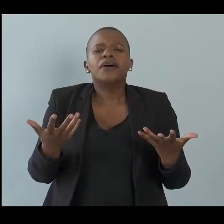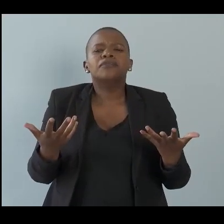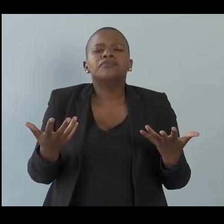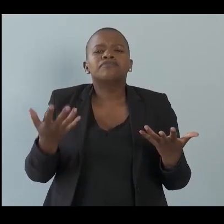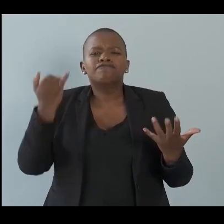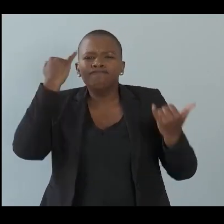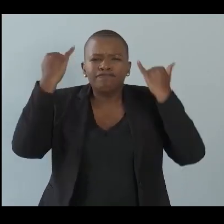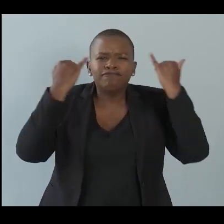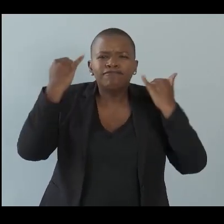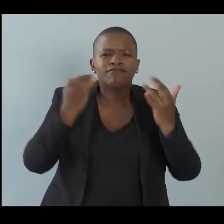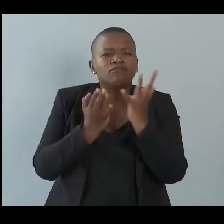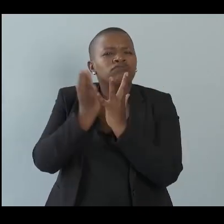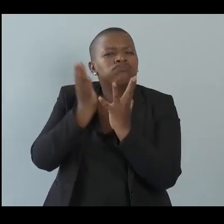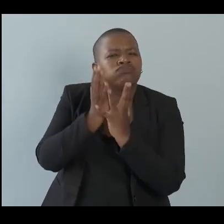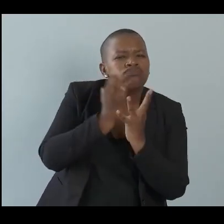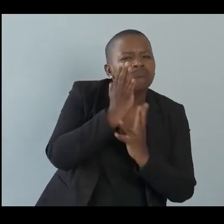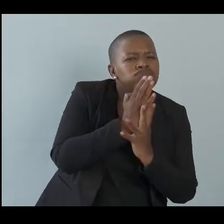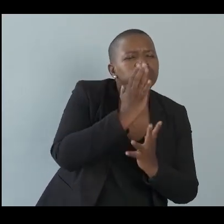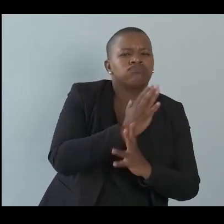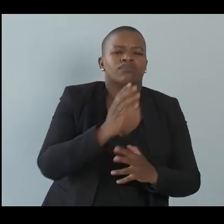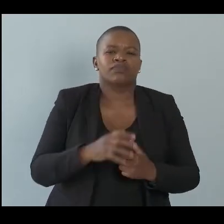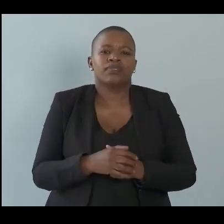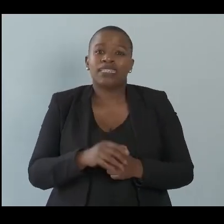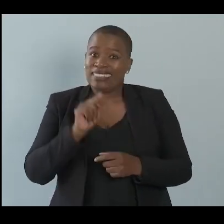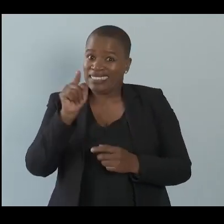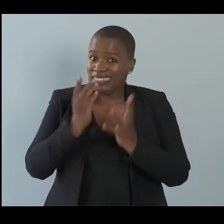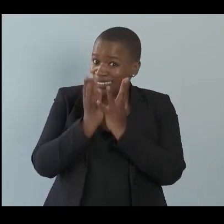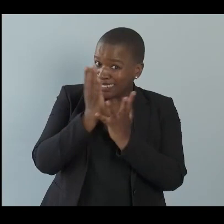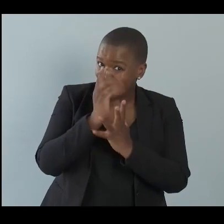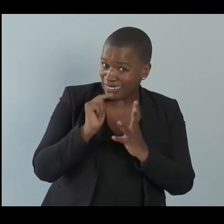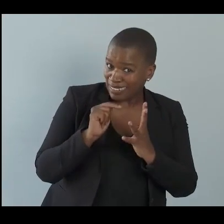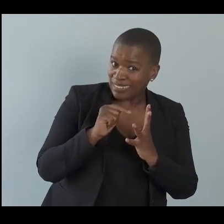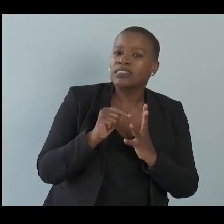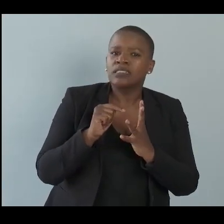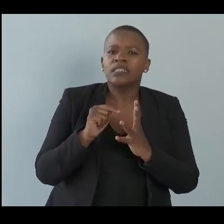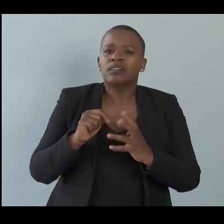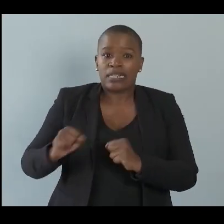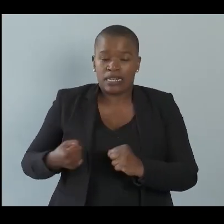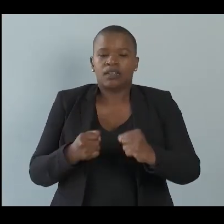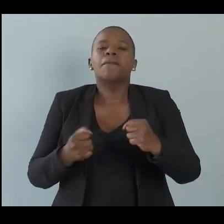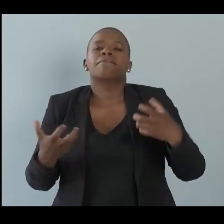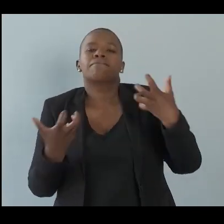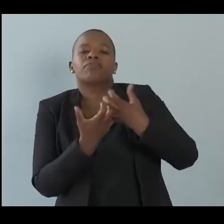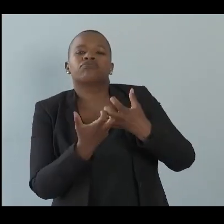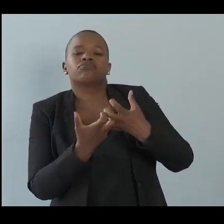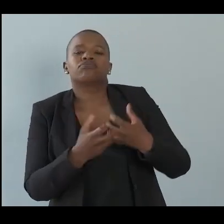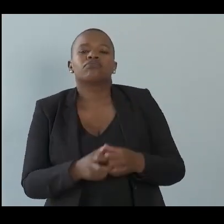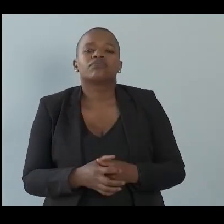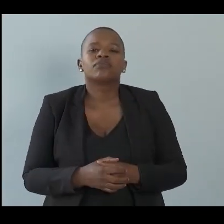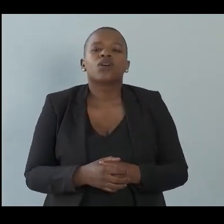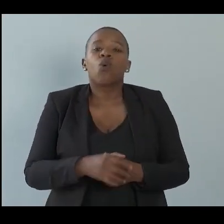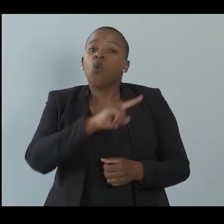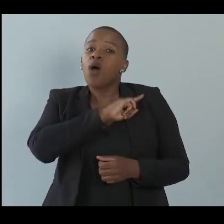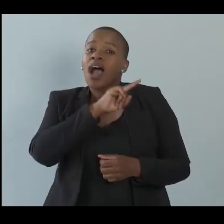Managed Solutions. This initiative aligns with our strategy to become the leading platform and IT services provider in